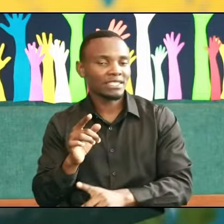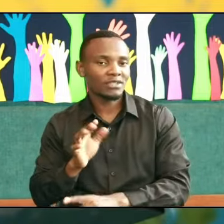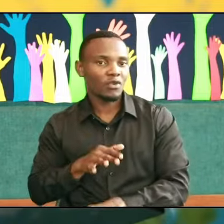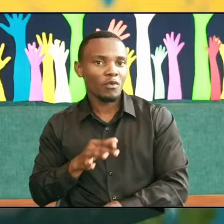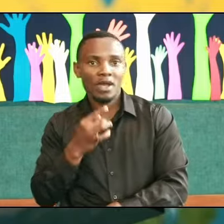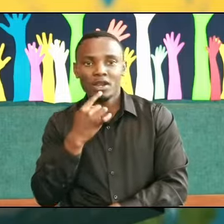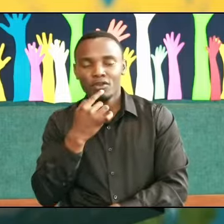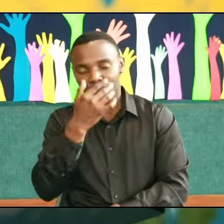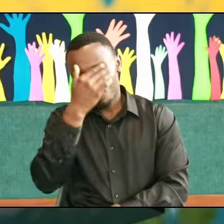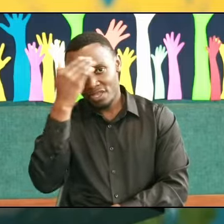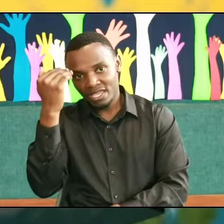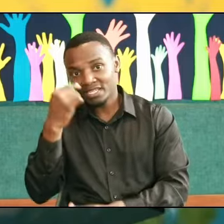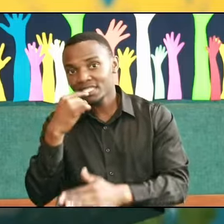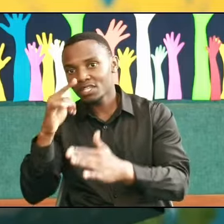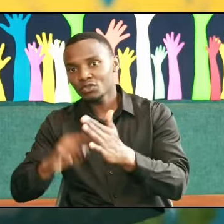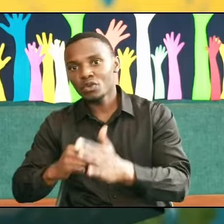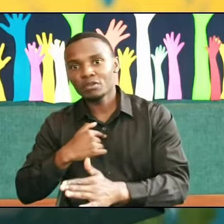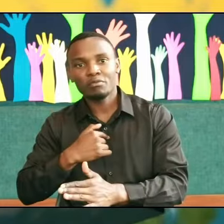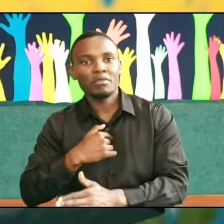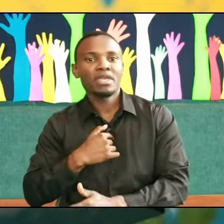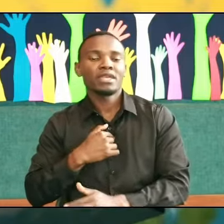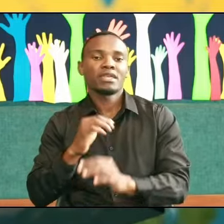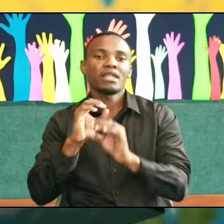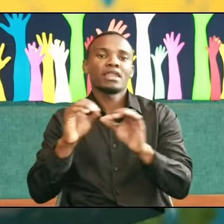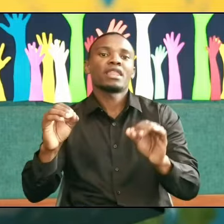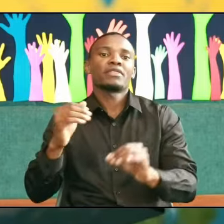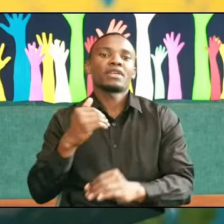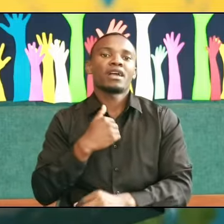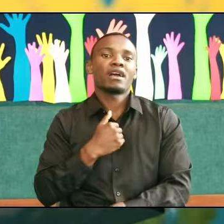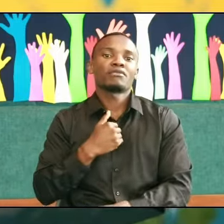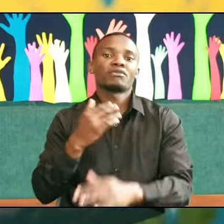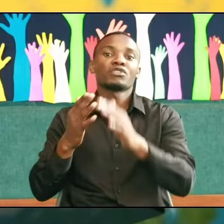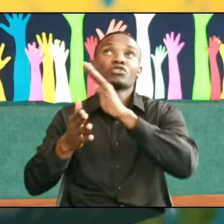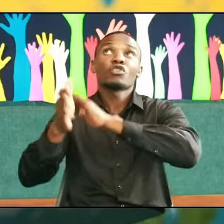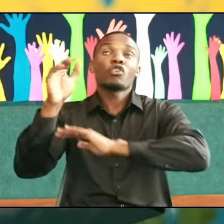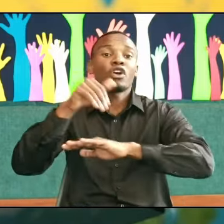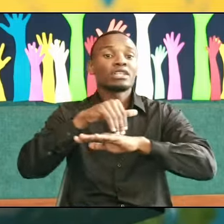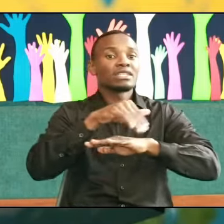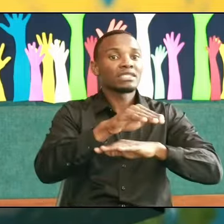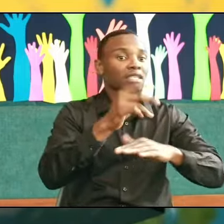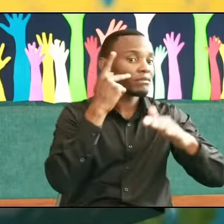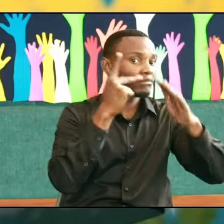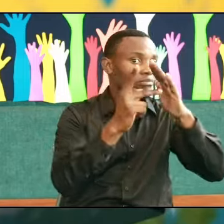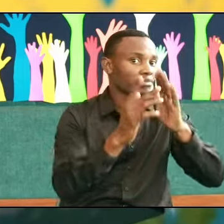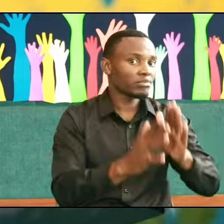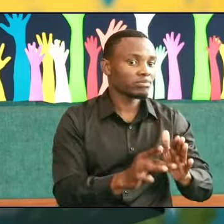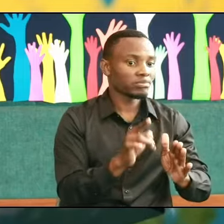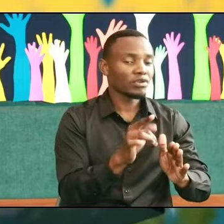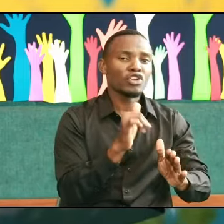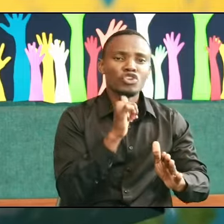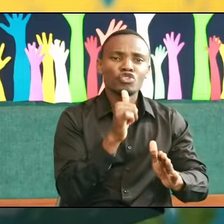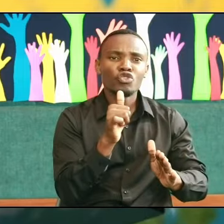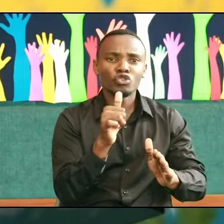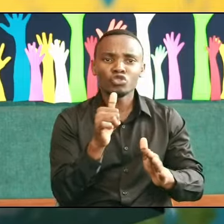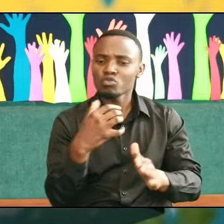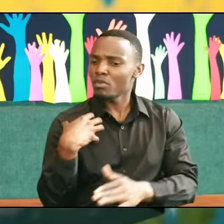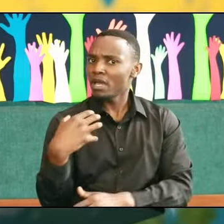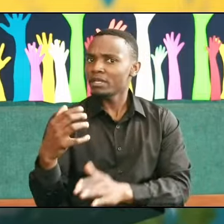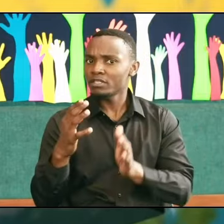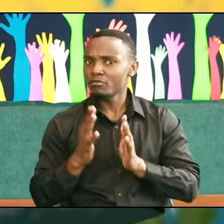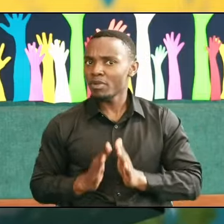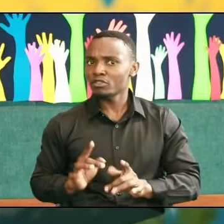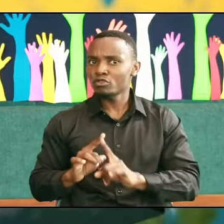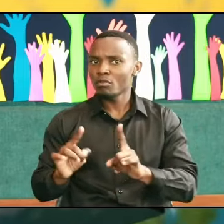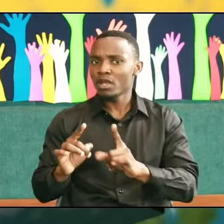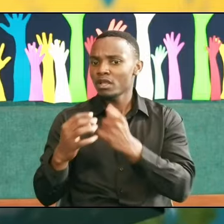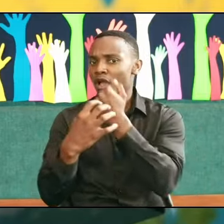have nothing. Now, I want you to note something here. God sends Elijah not to a rich person, but to a poor lady who